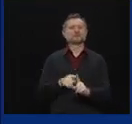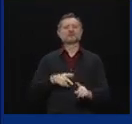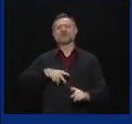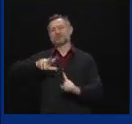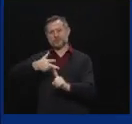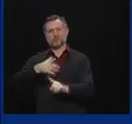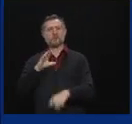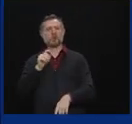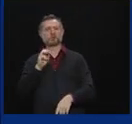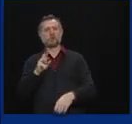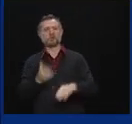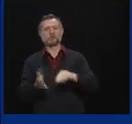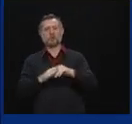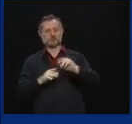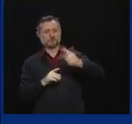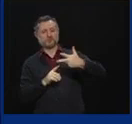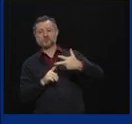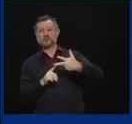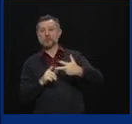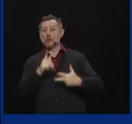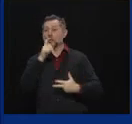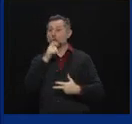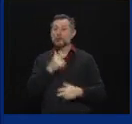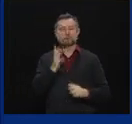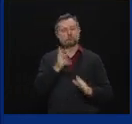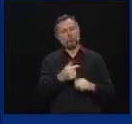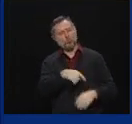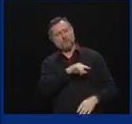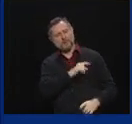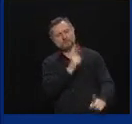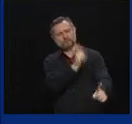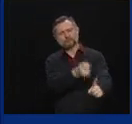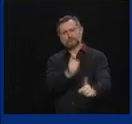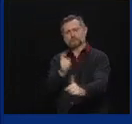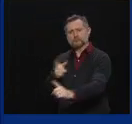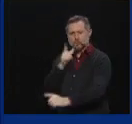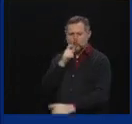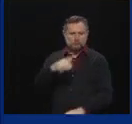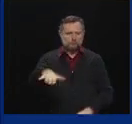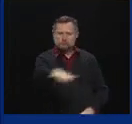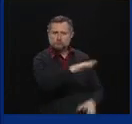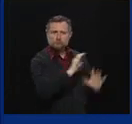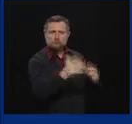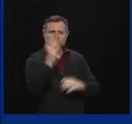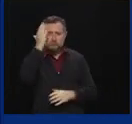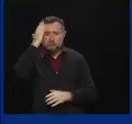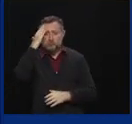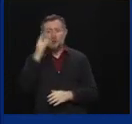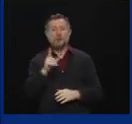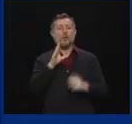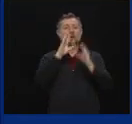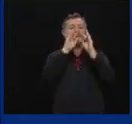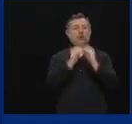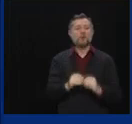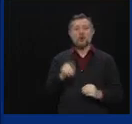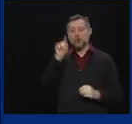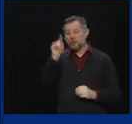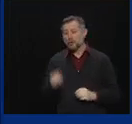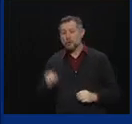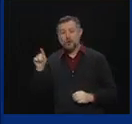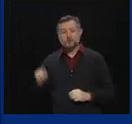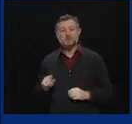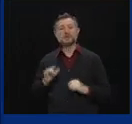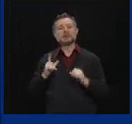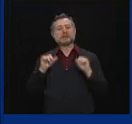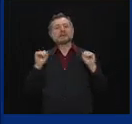eligible for a booster. If you look at the numbers, we can look at the breakdown. There's room for improvement there.